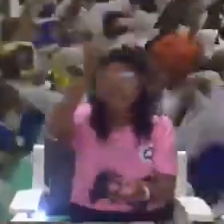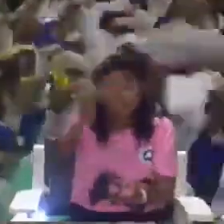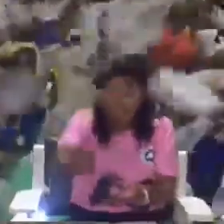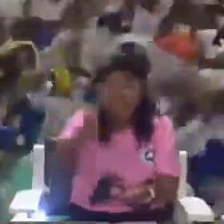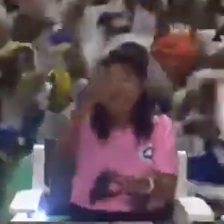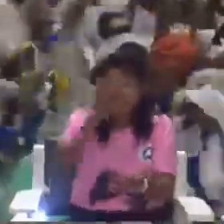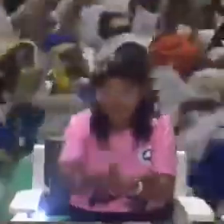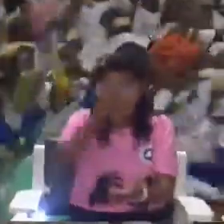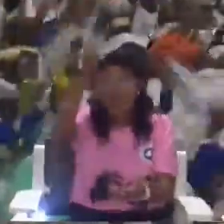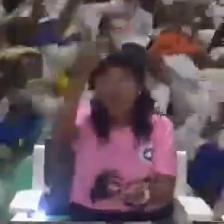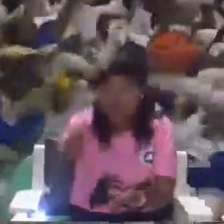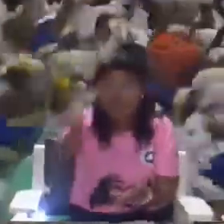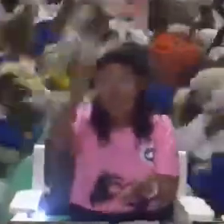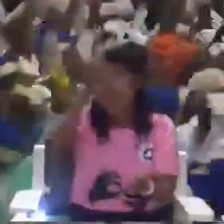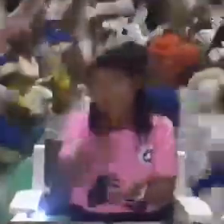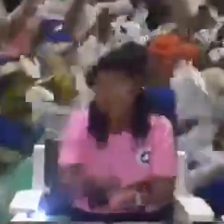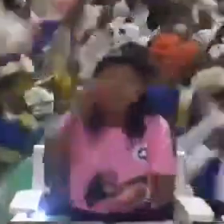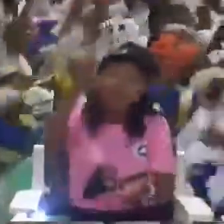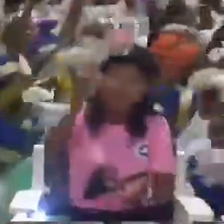Yeah.